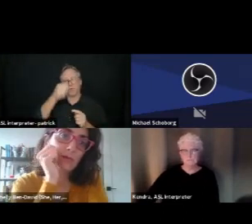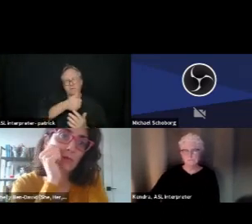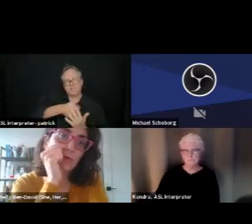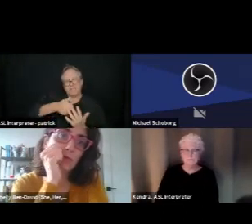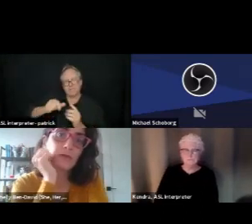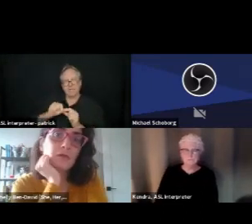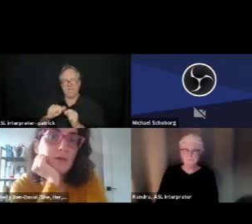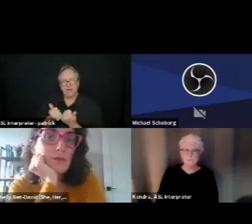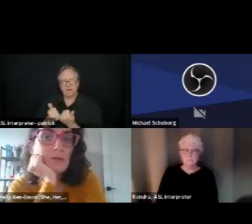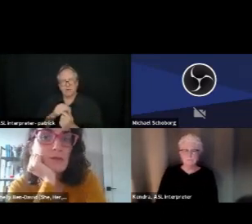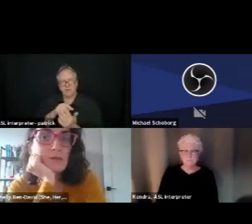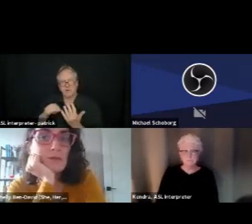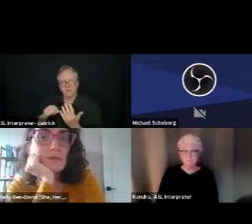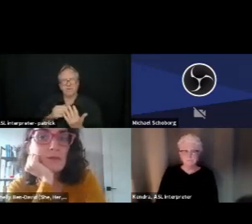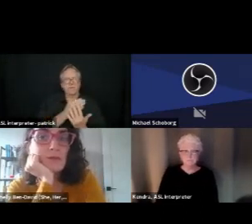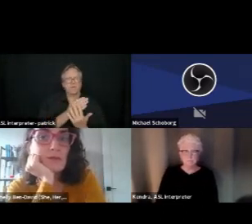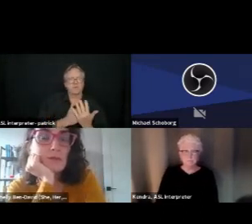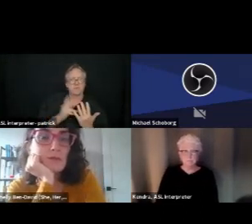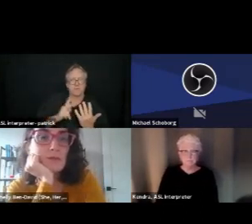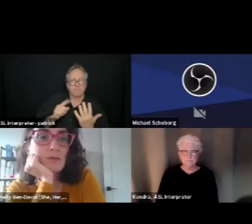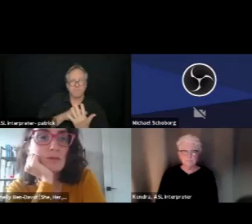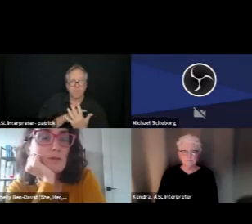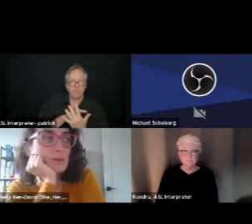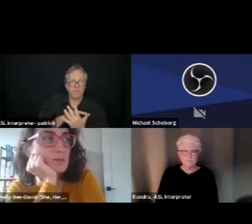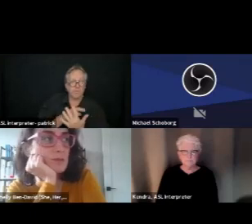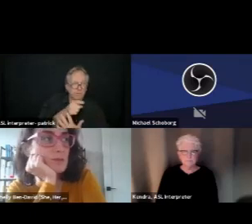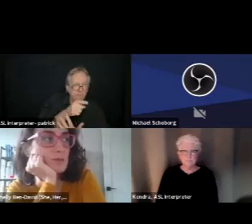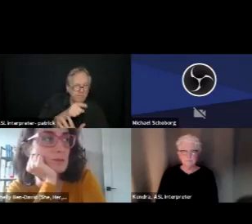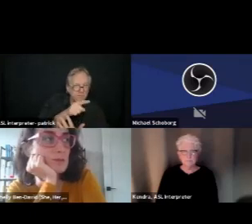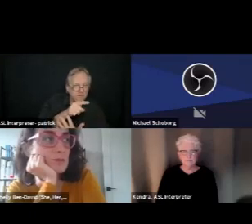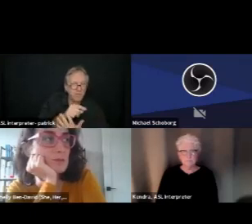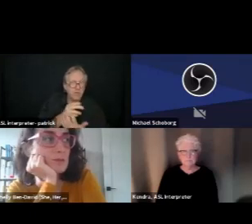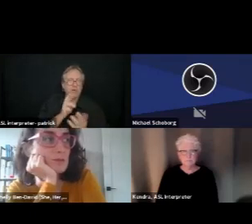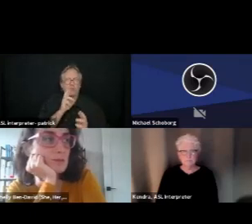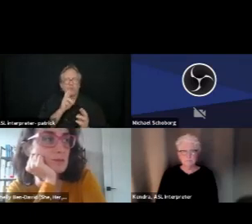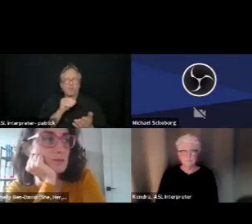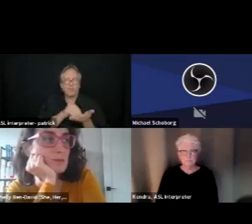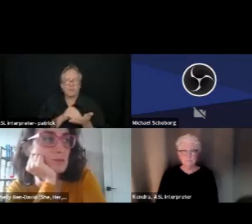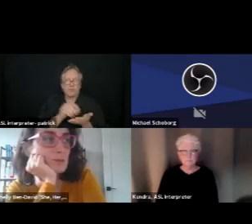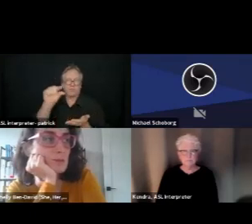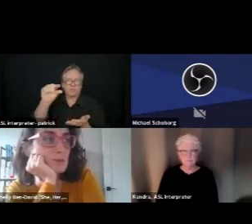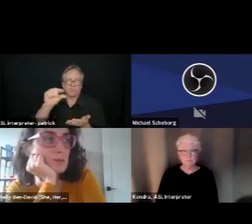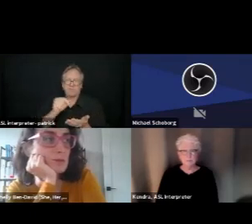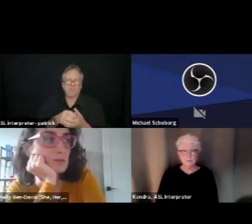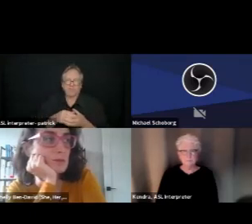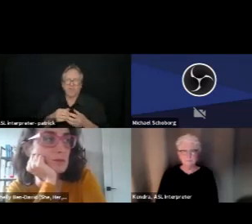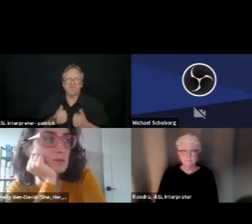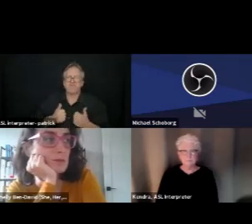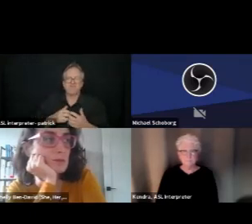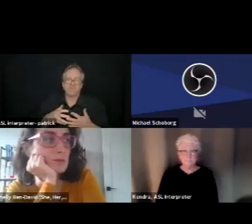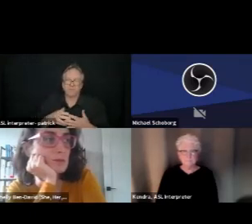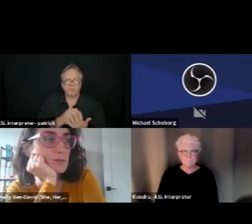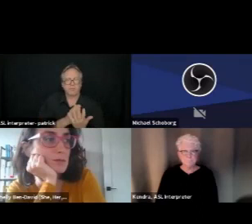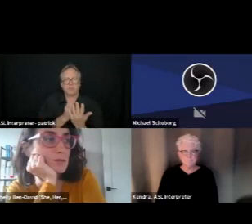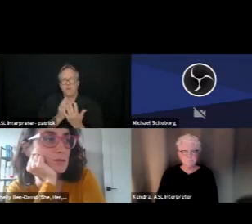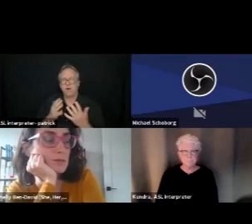that, you have some people that experience, or report experiencing very little growth. And then you have people